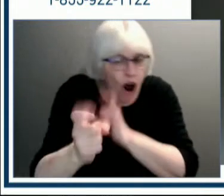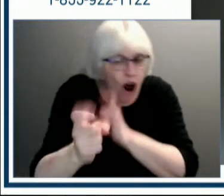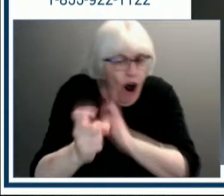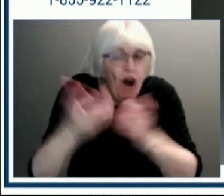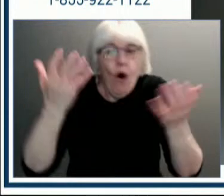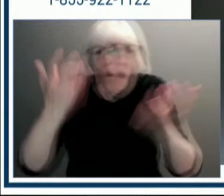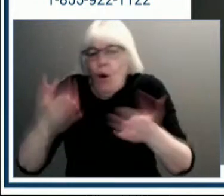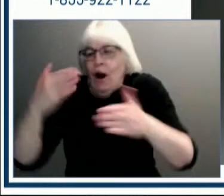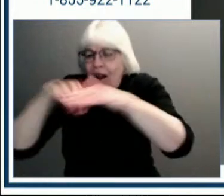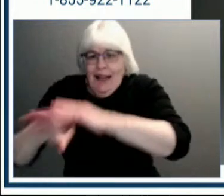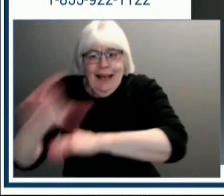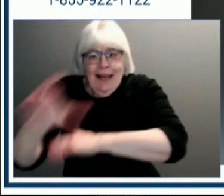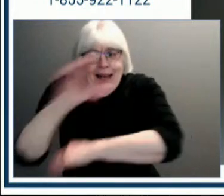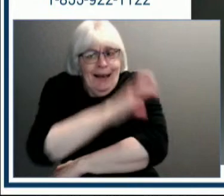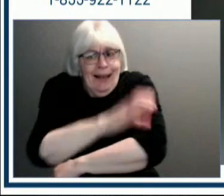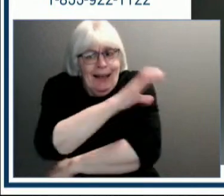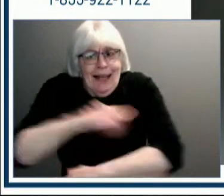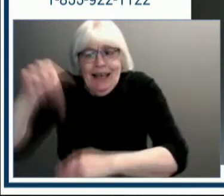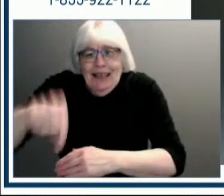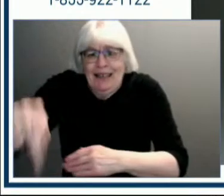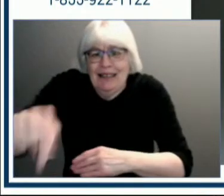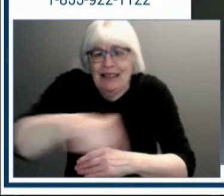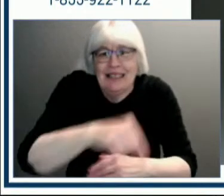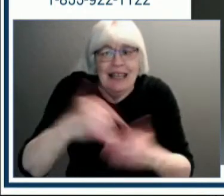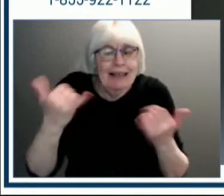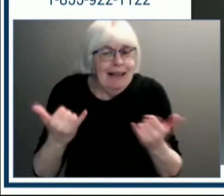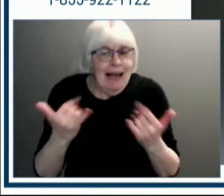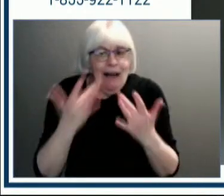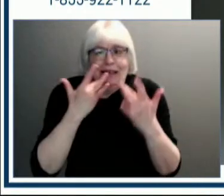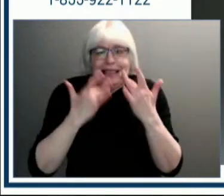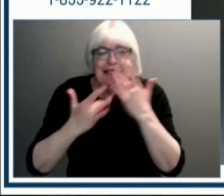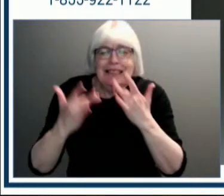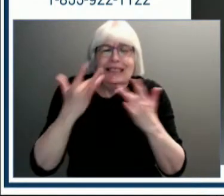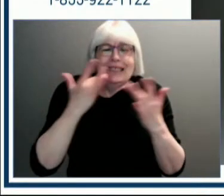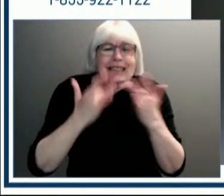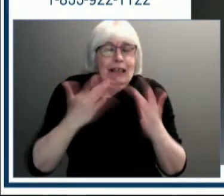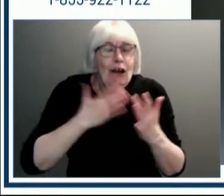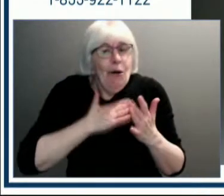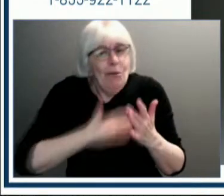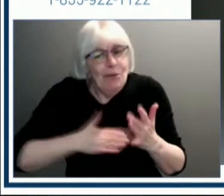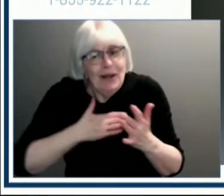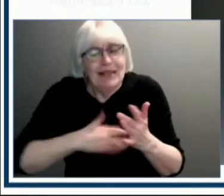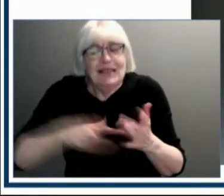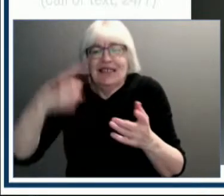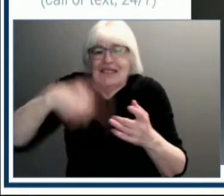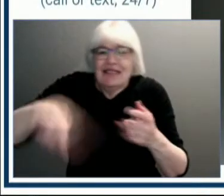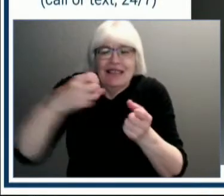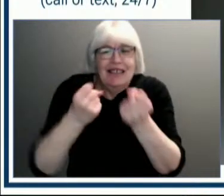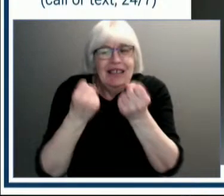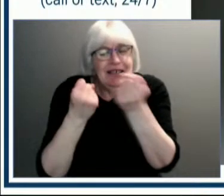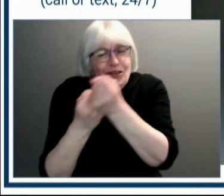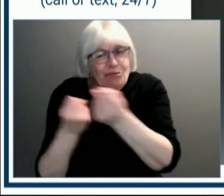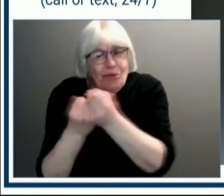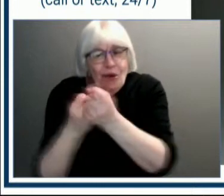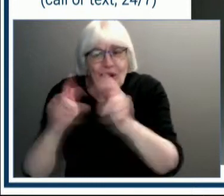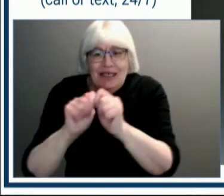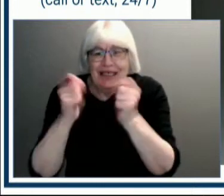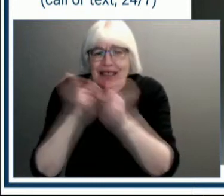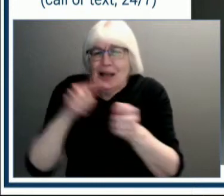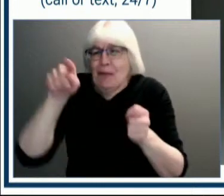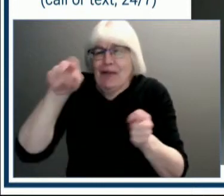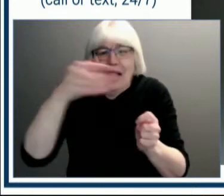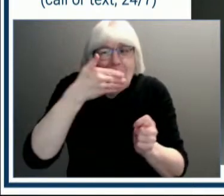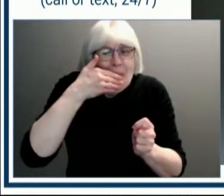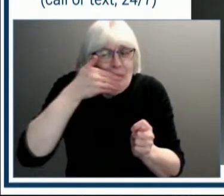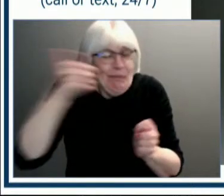right now when we're asking everyone to help support the teams who are doing everything they can do to ensure people get the care